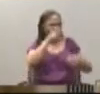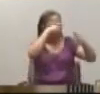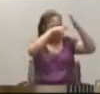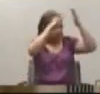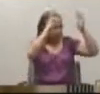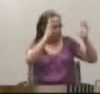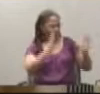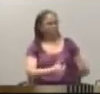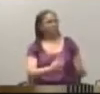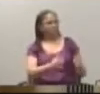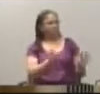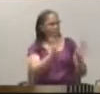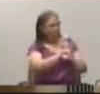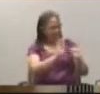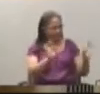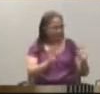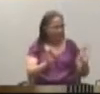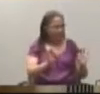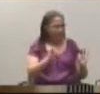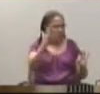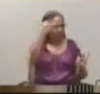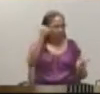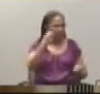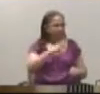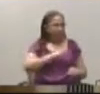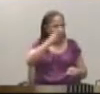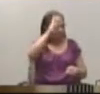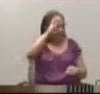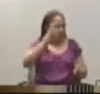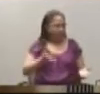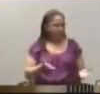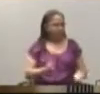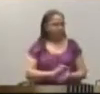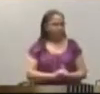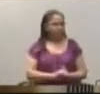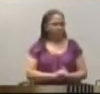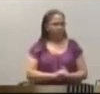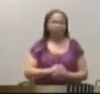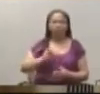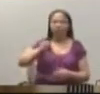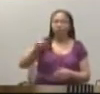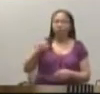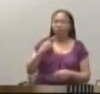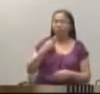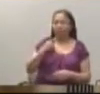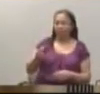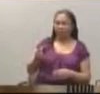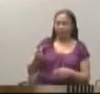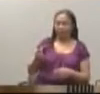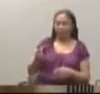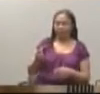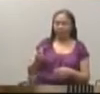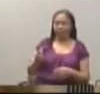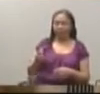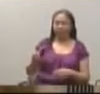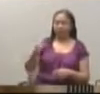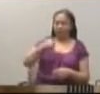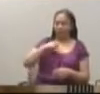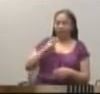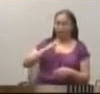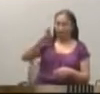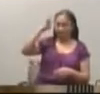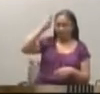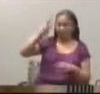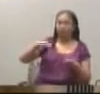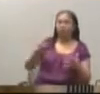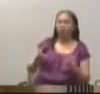not Elijah, and not the prophet?" John replied, "I baptize